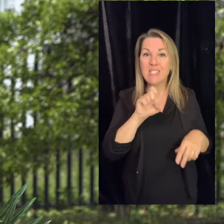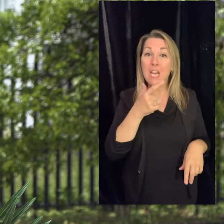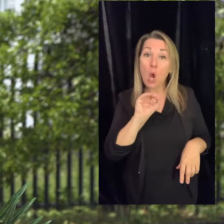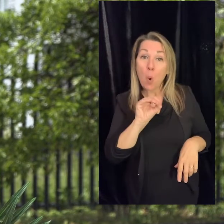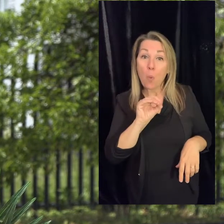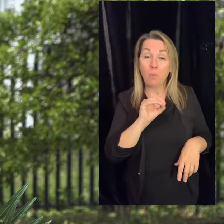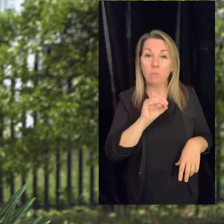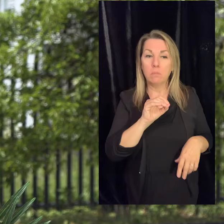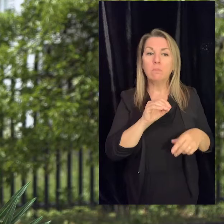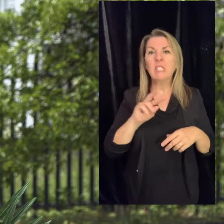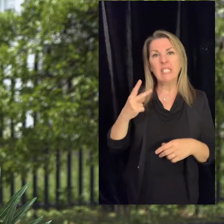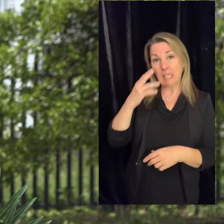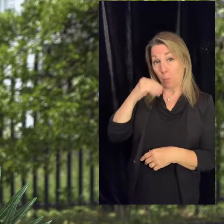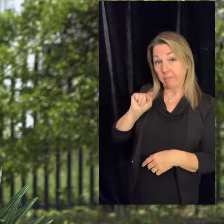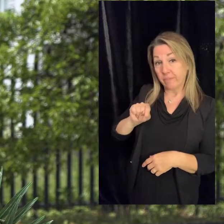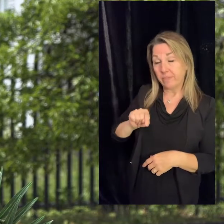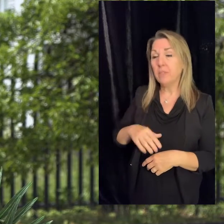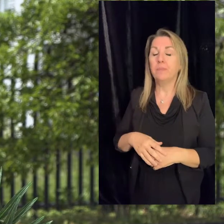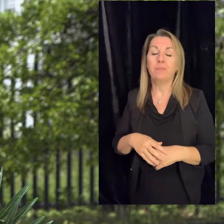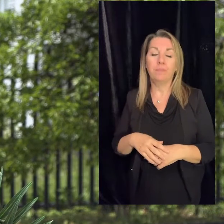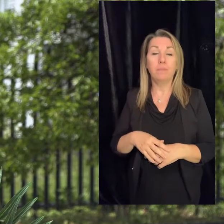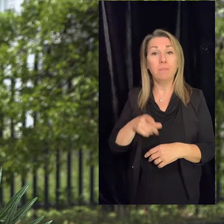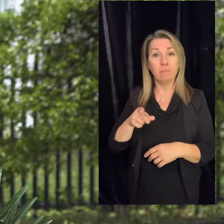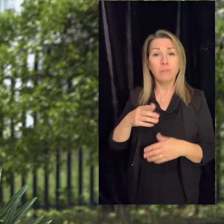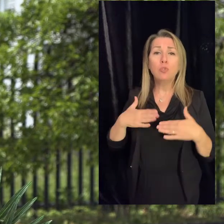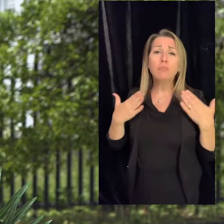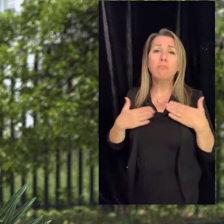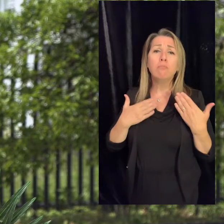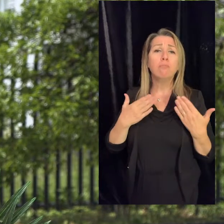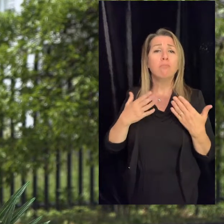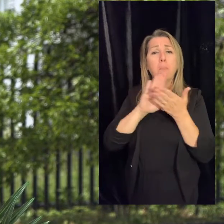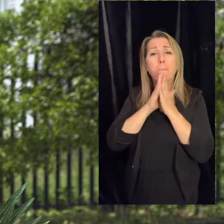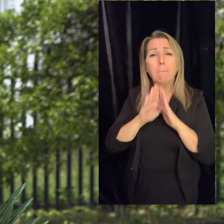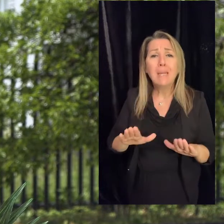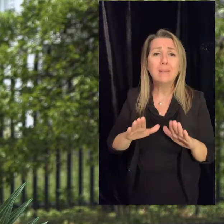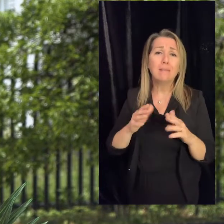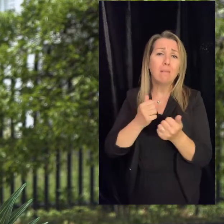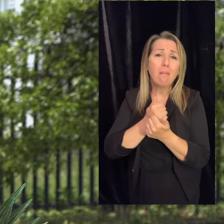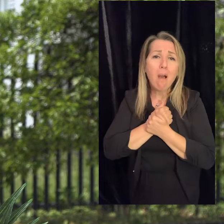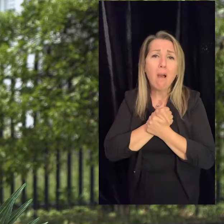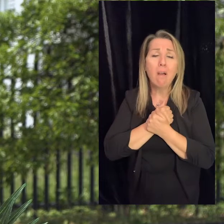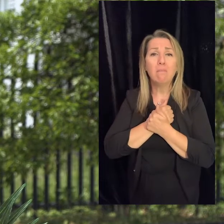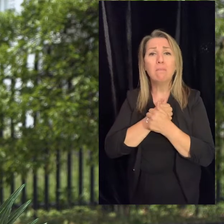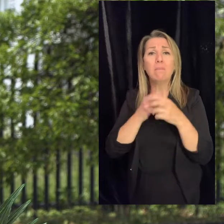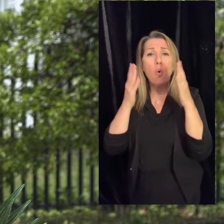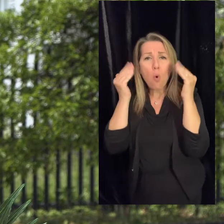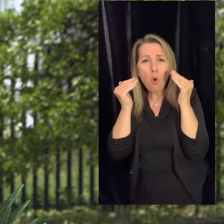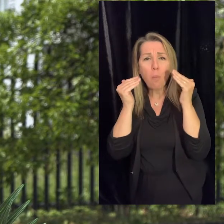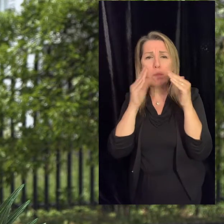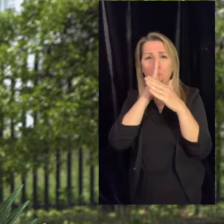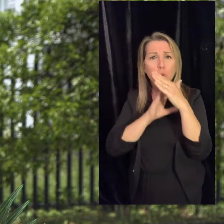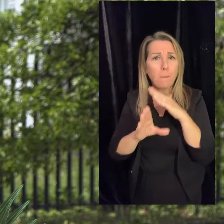And he continued about the second wolf. He said the second wolf is joy and peace and love and hope and